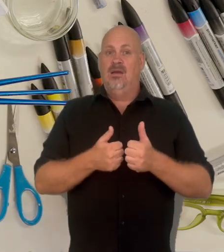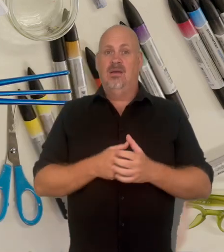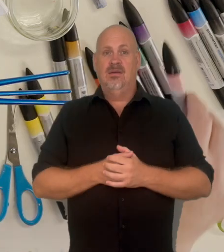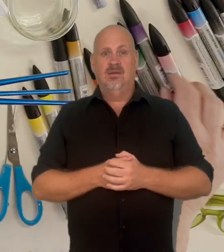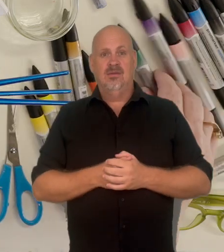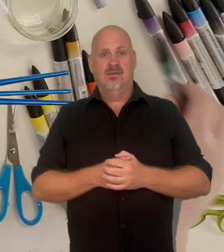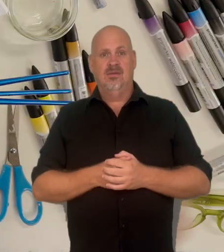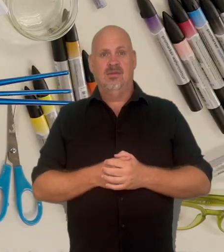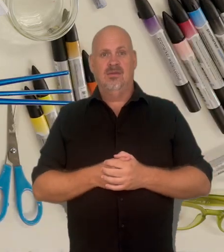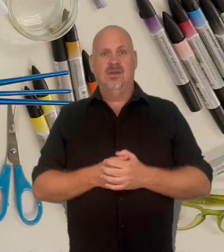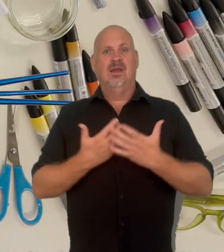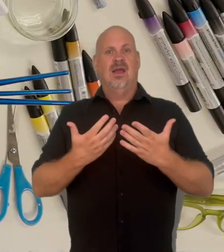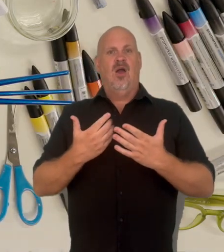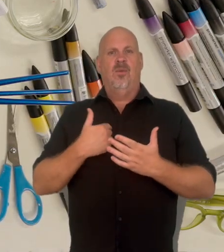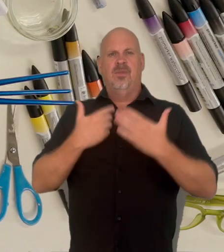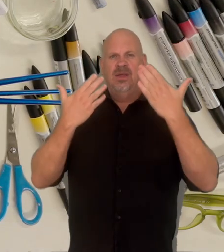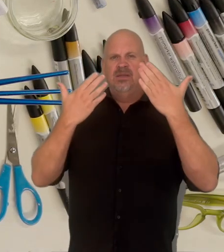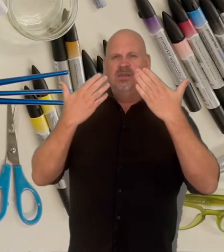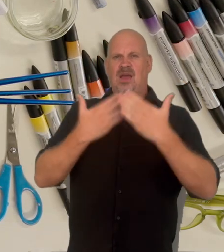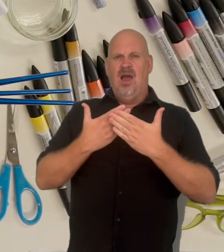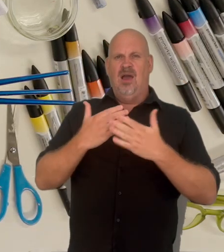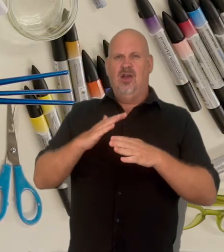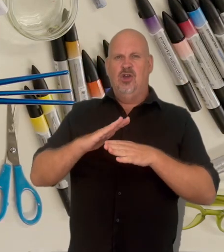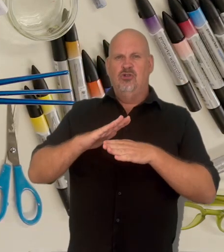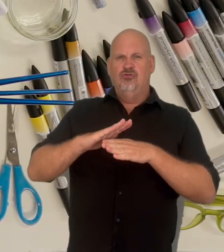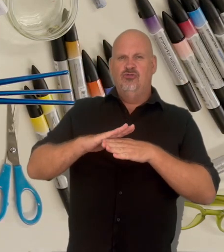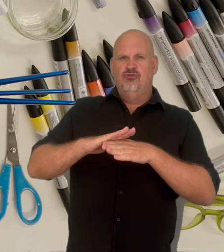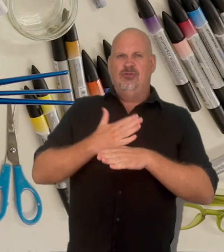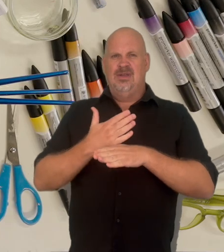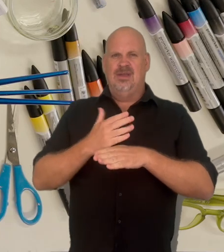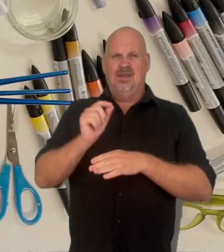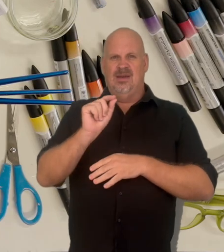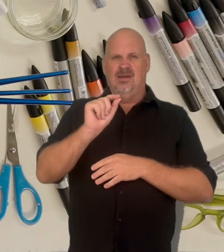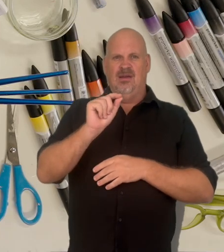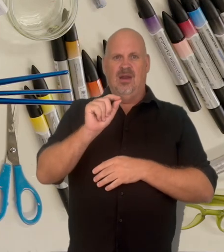And then I'm going to get some of this dark green up here. Ooh, these are lovely.